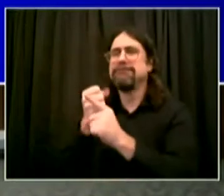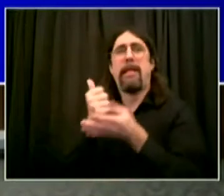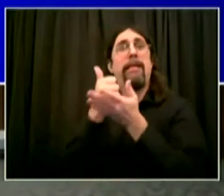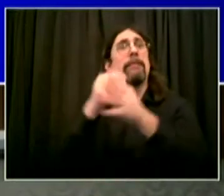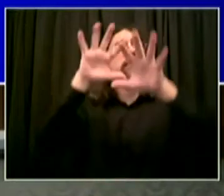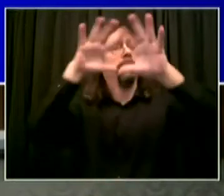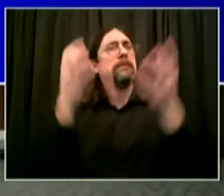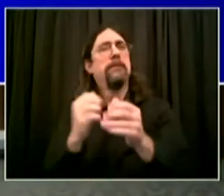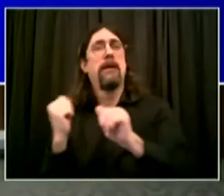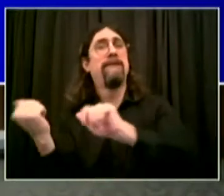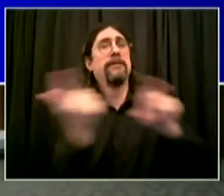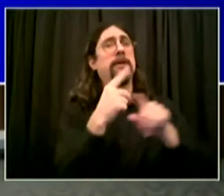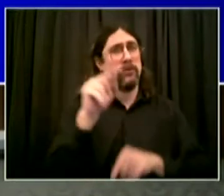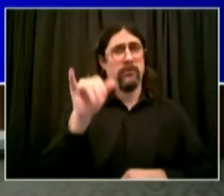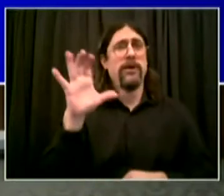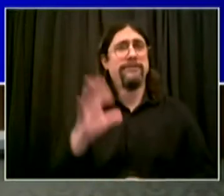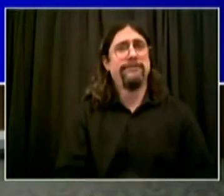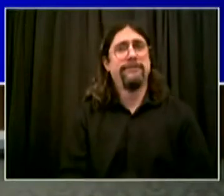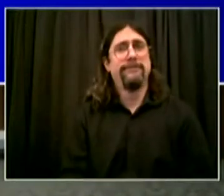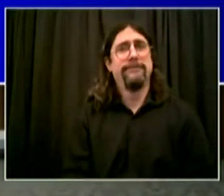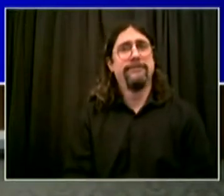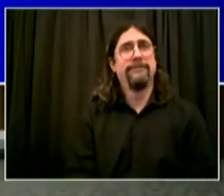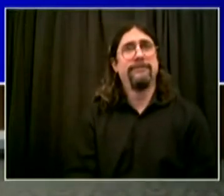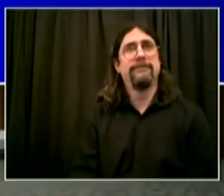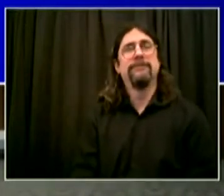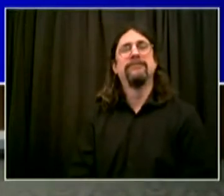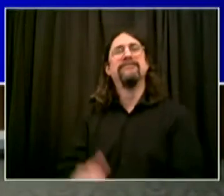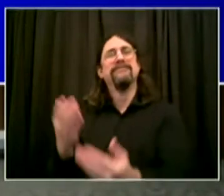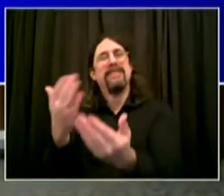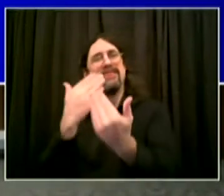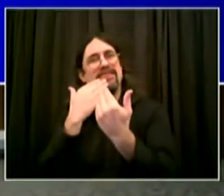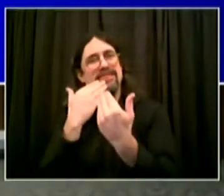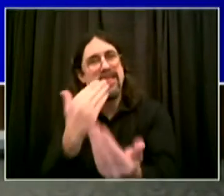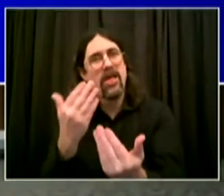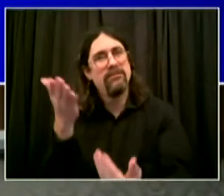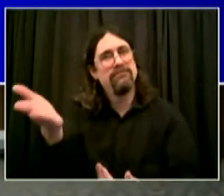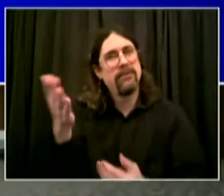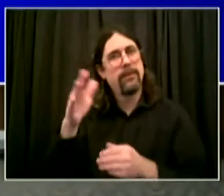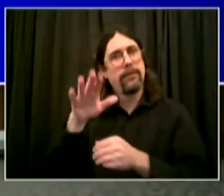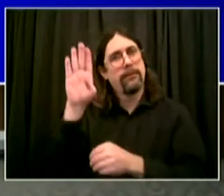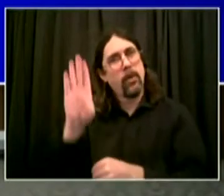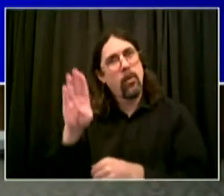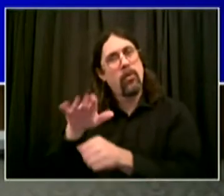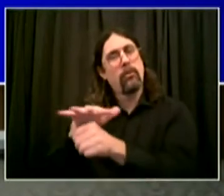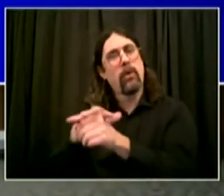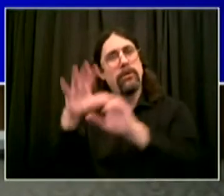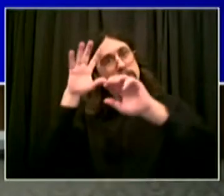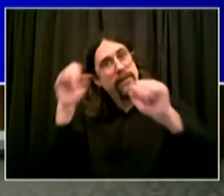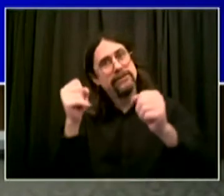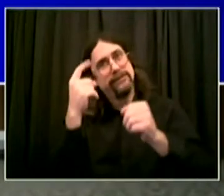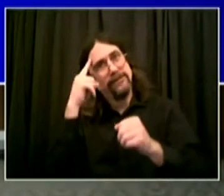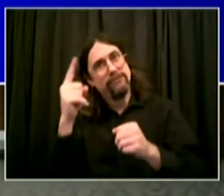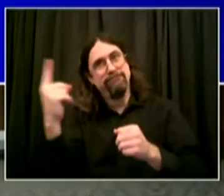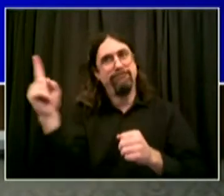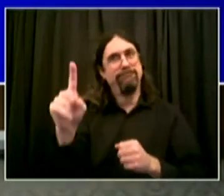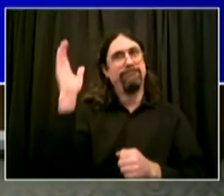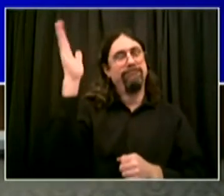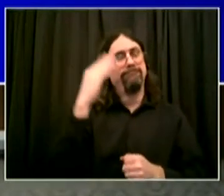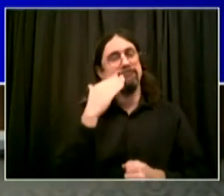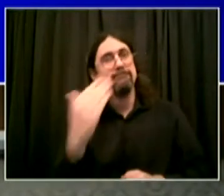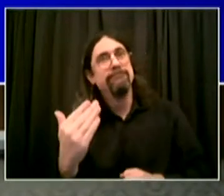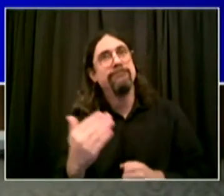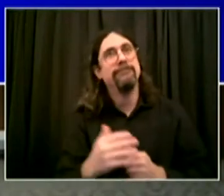you for, as always, you've offered many important ideas to me over time. Thank you for putting this idea forward with great